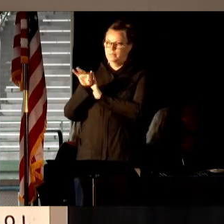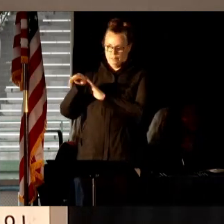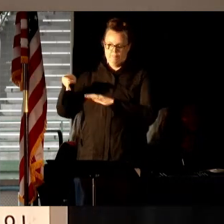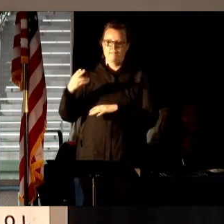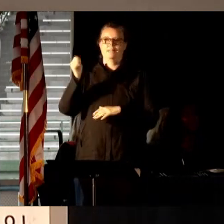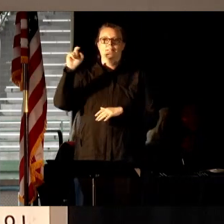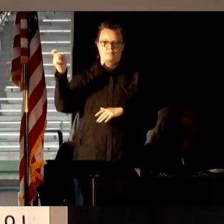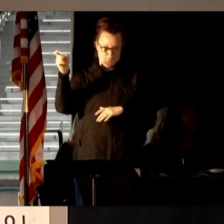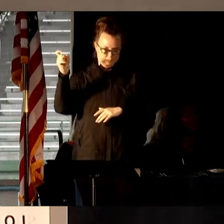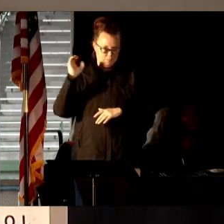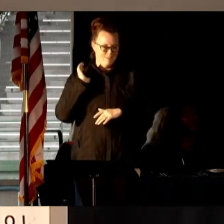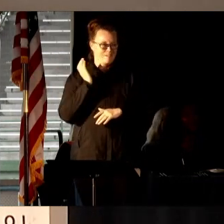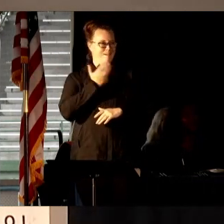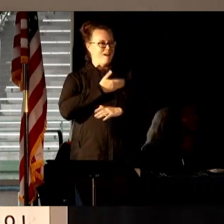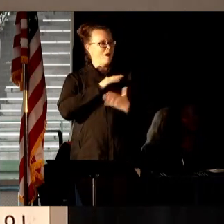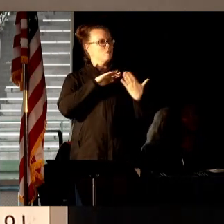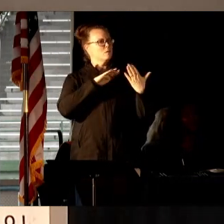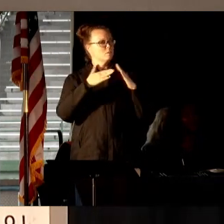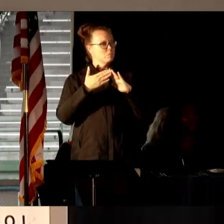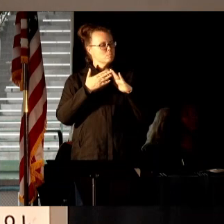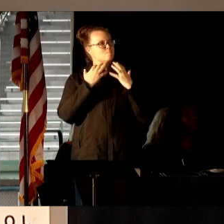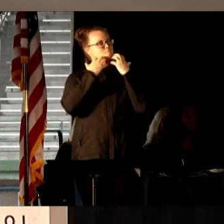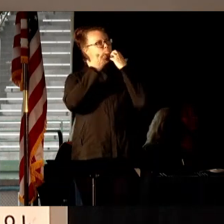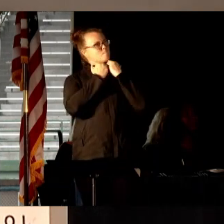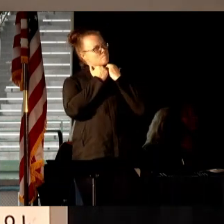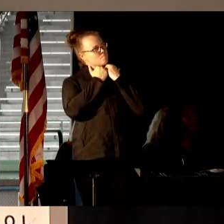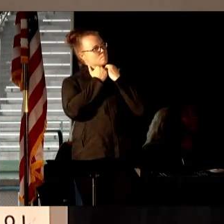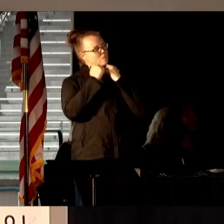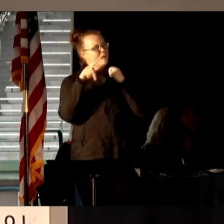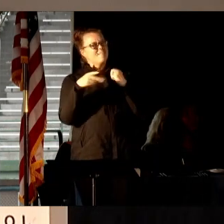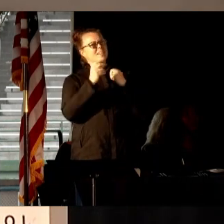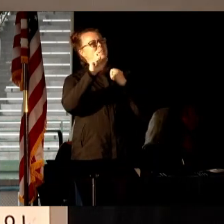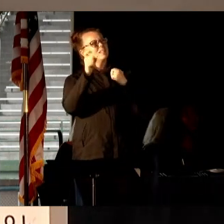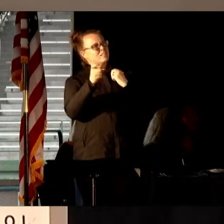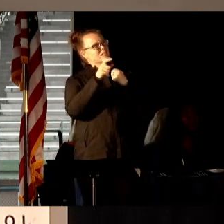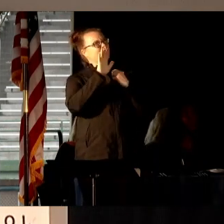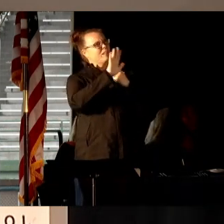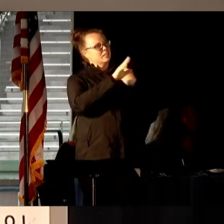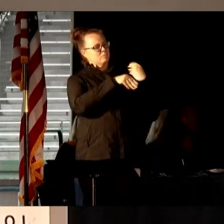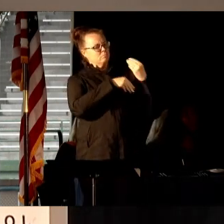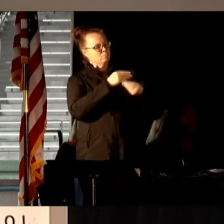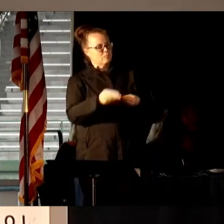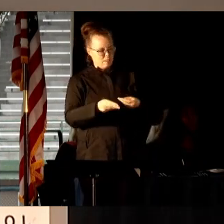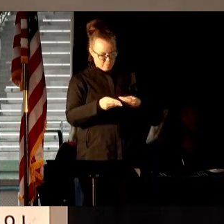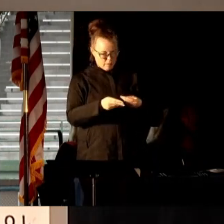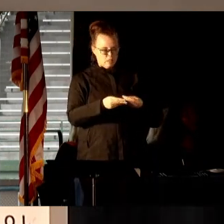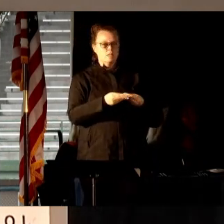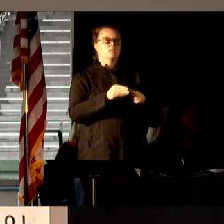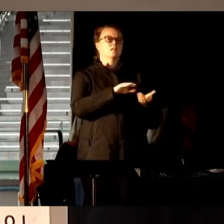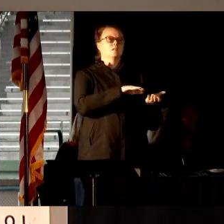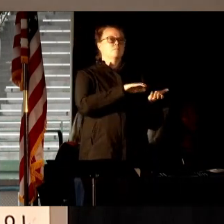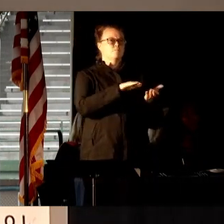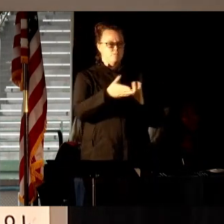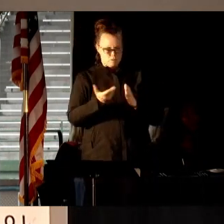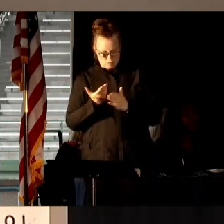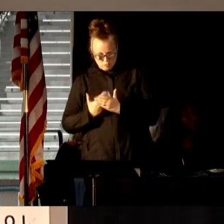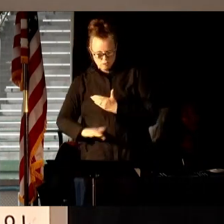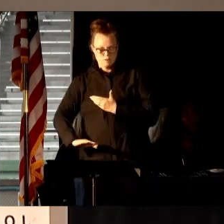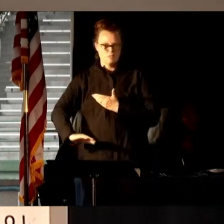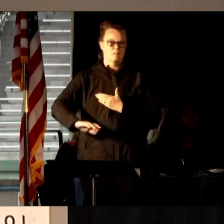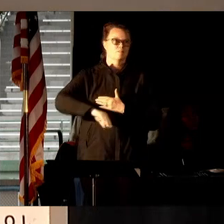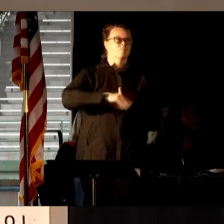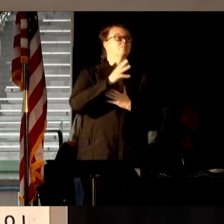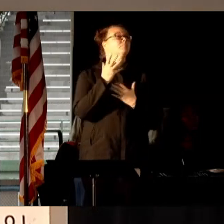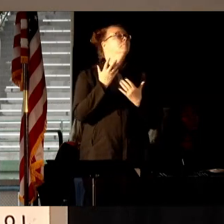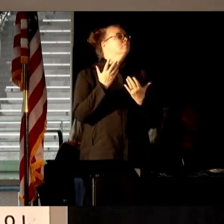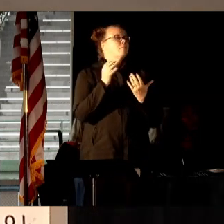was inspired by the values of the Phoenix and felt that its legacy of immortality tied closely to the legacy of Henrietta Lacks and her